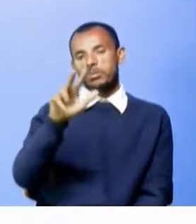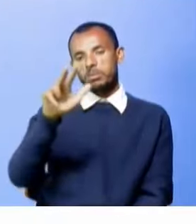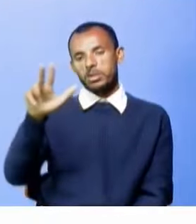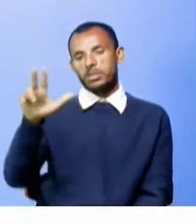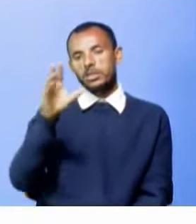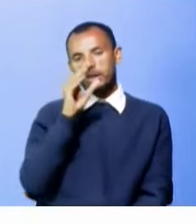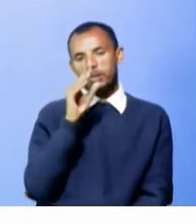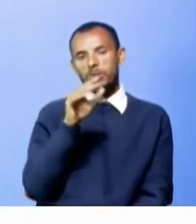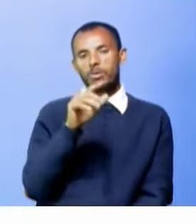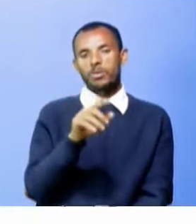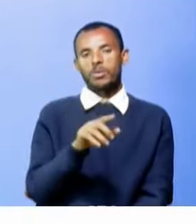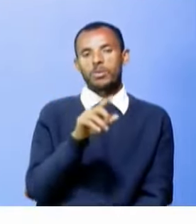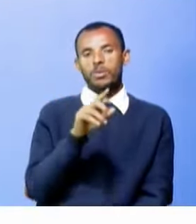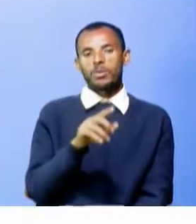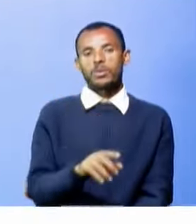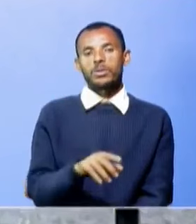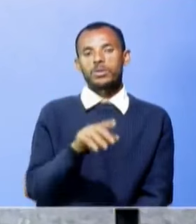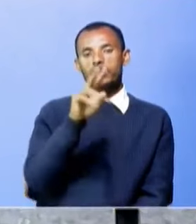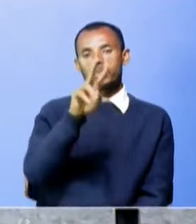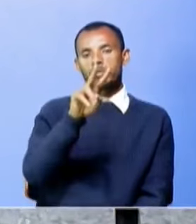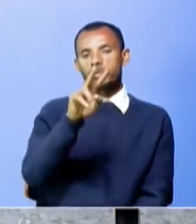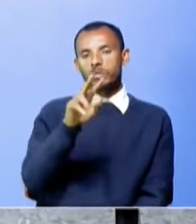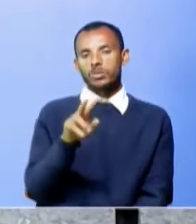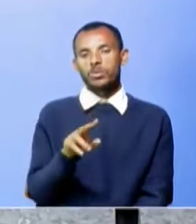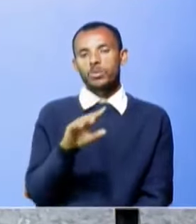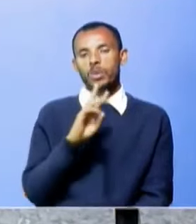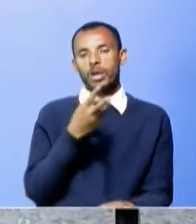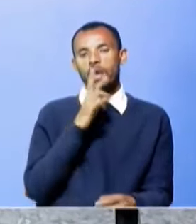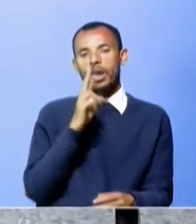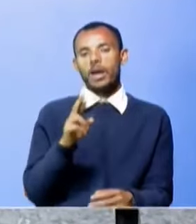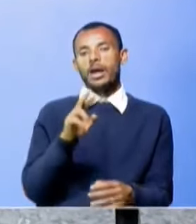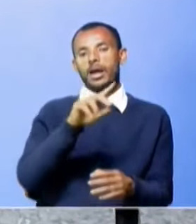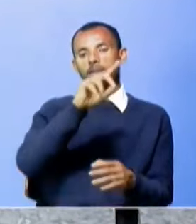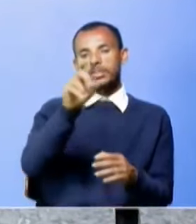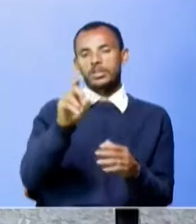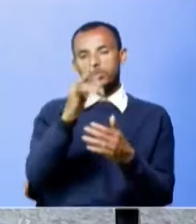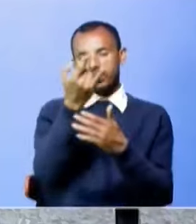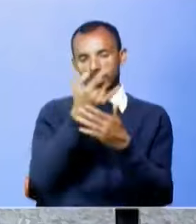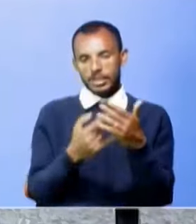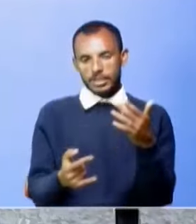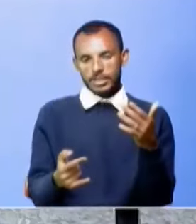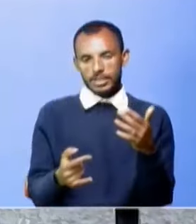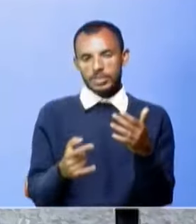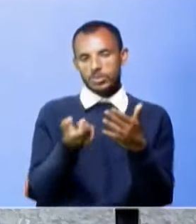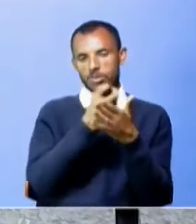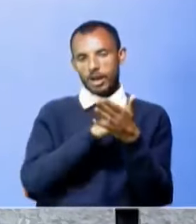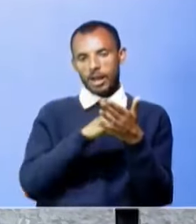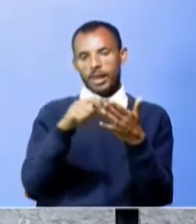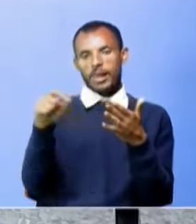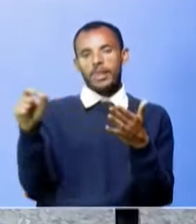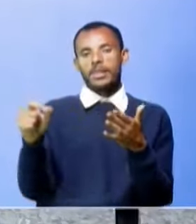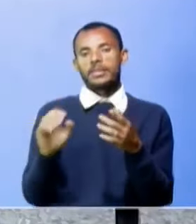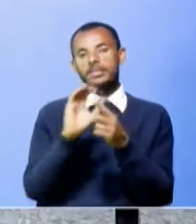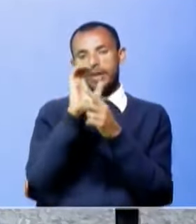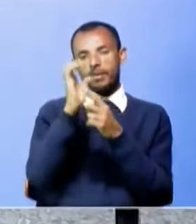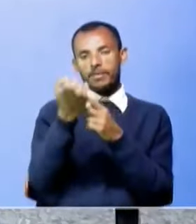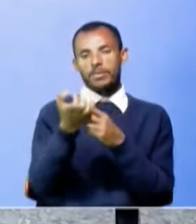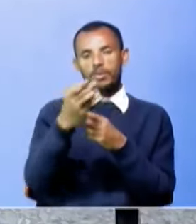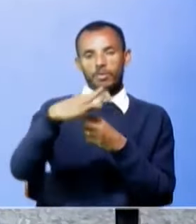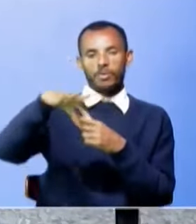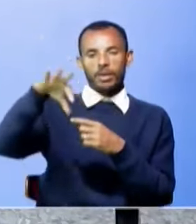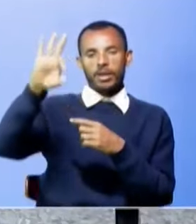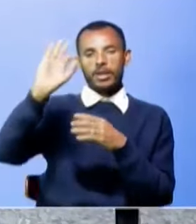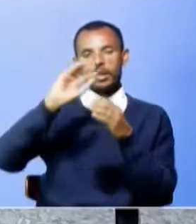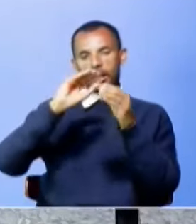part, in C, we are asked to list out or to write the event of getting